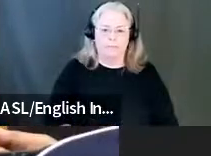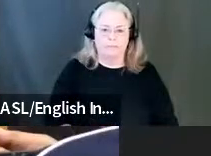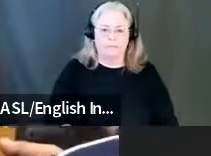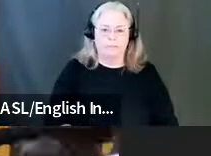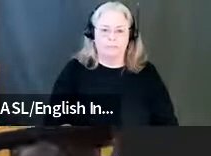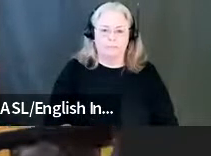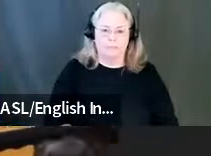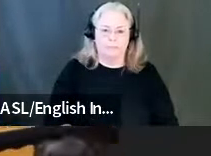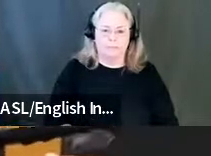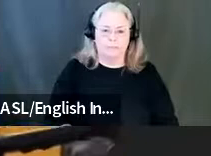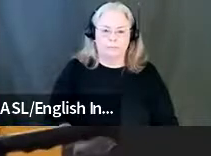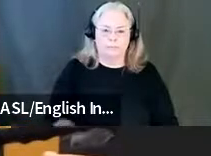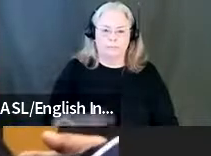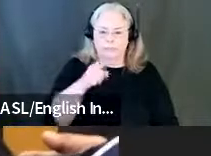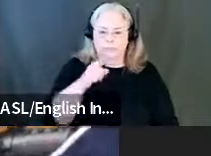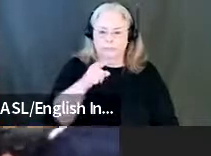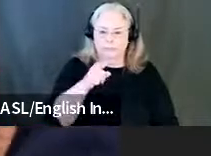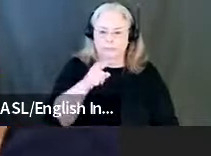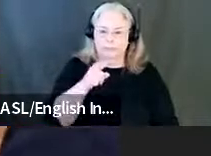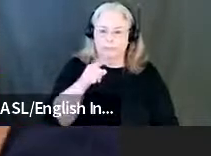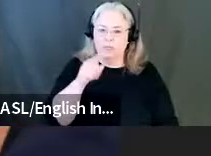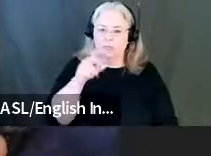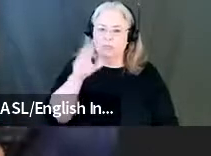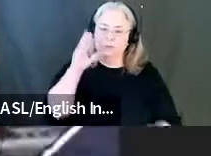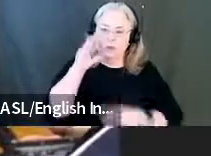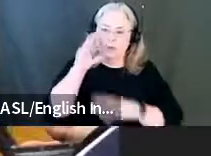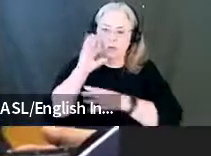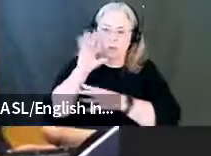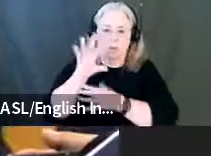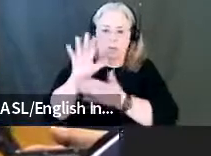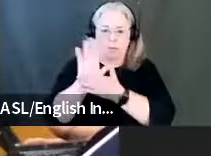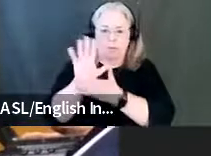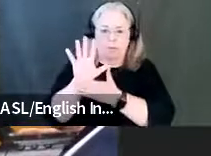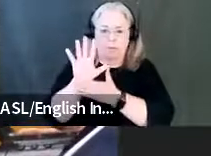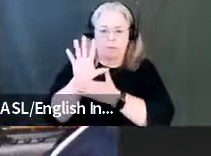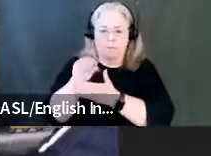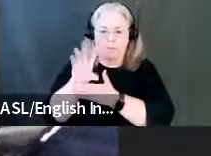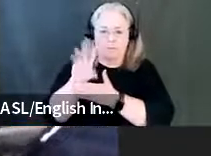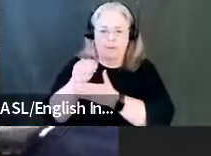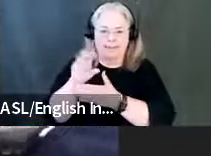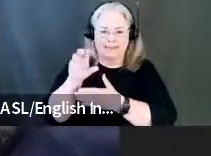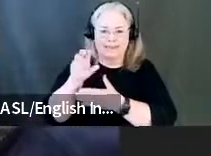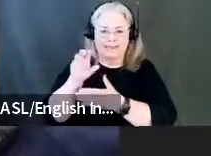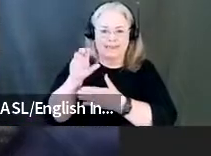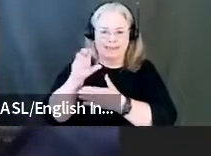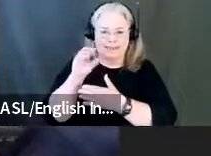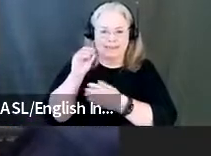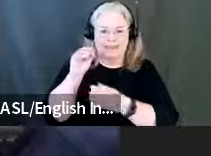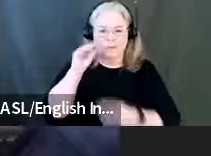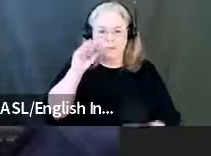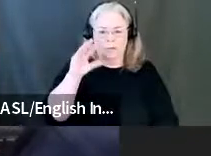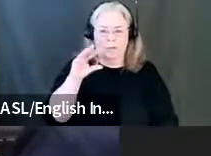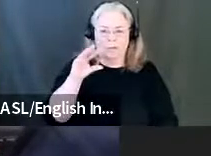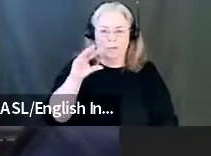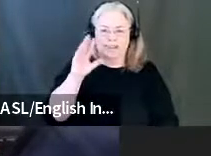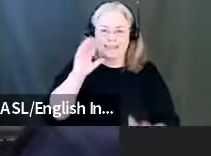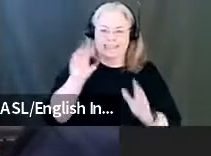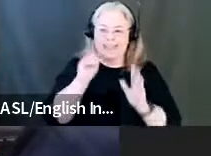So she is taking photographs. Whoa, and right. Also we're taking pictures. I'm just going to pause